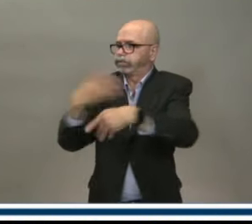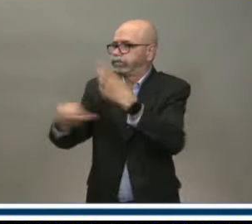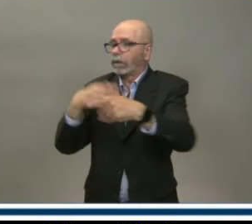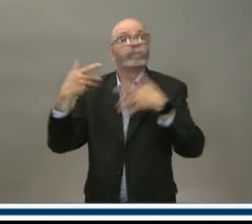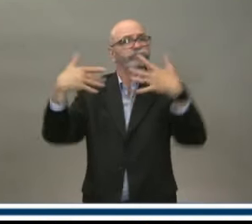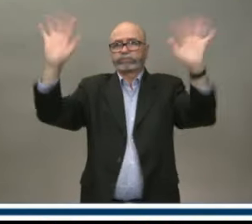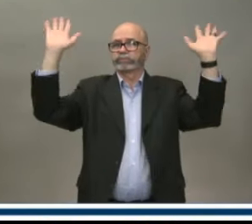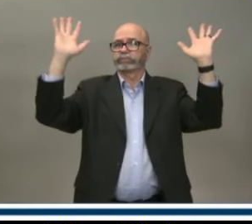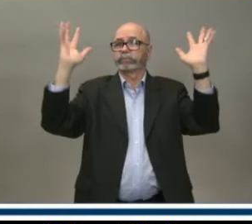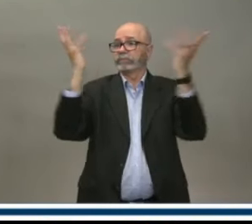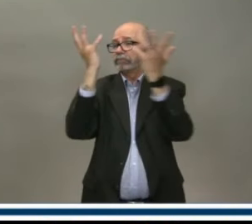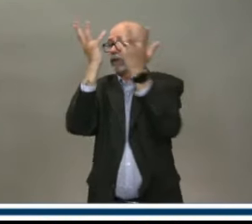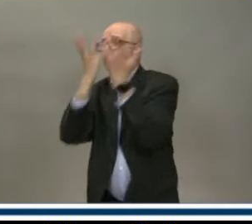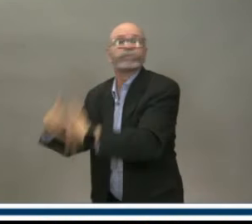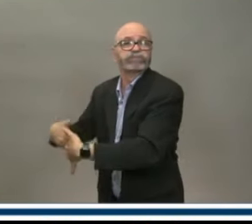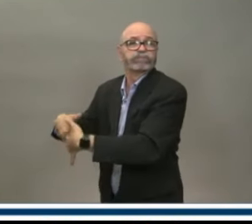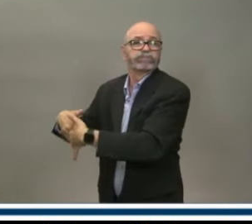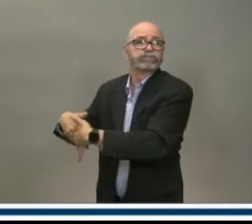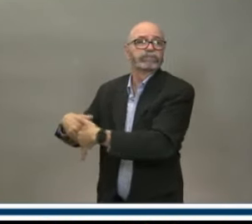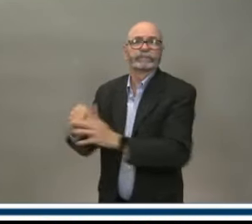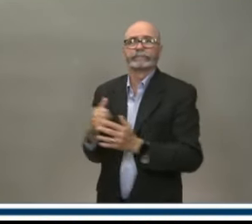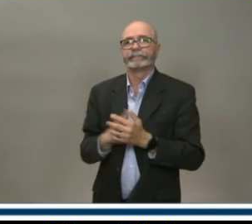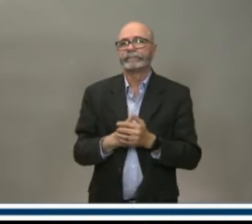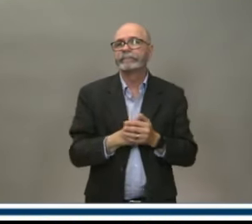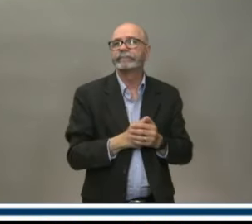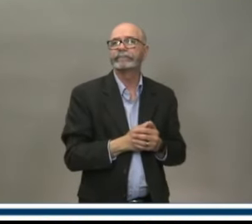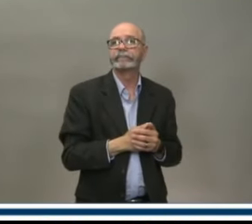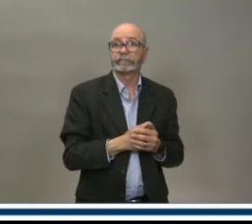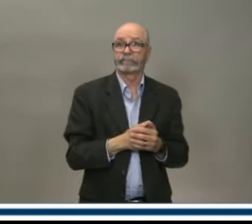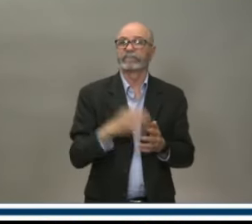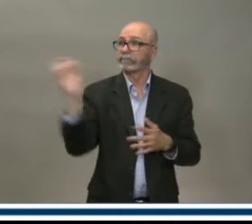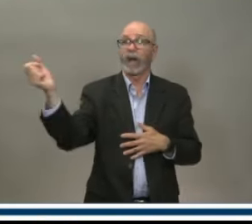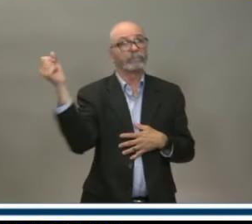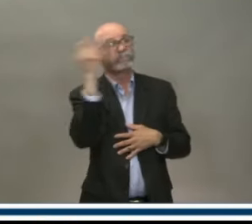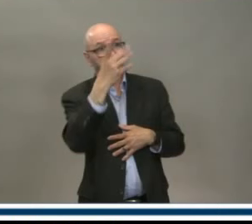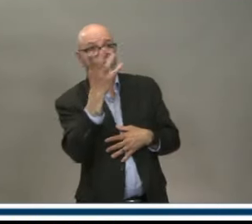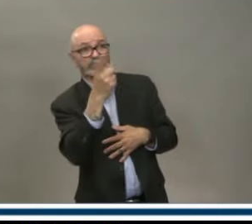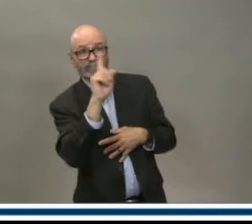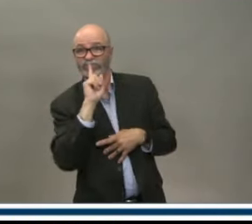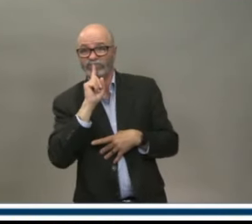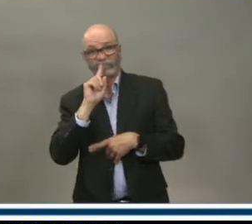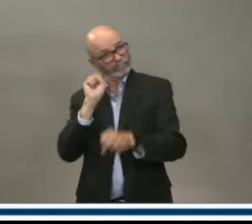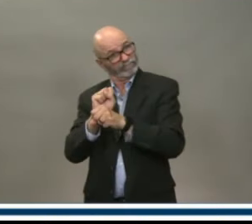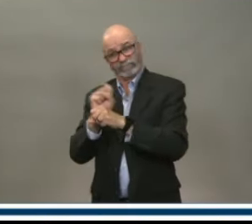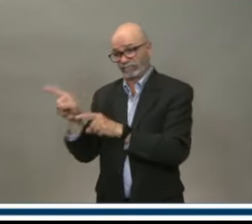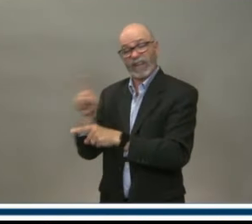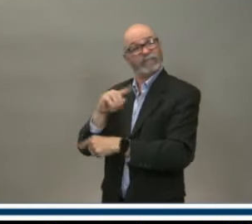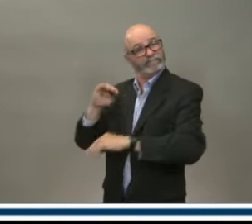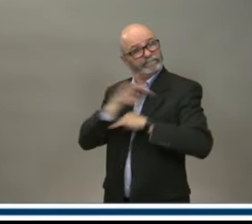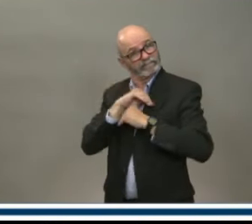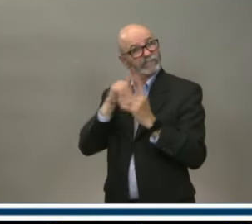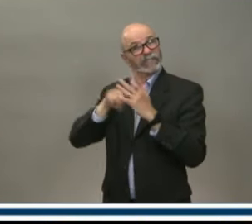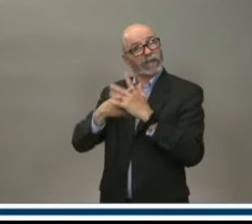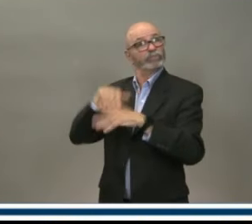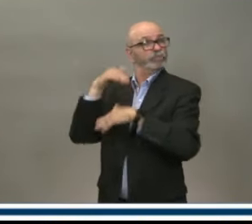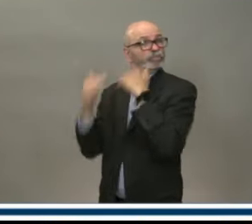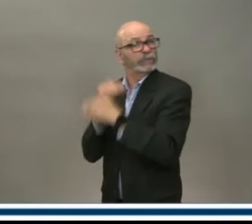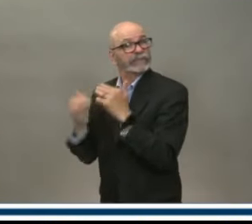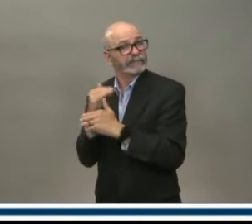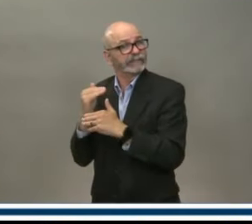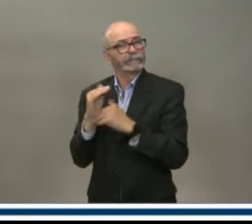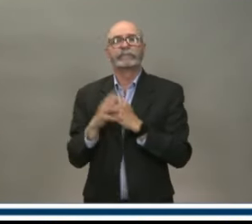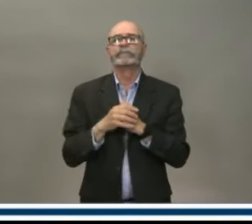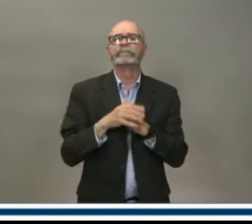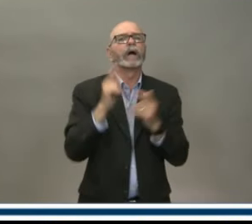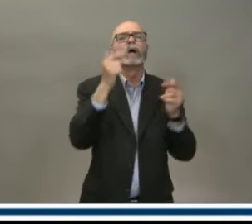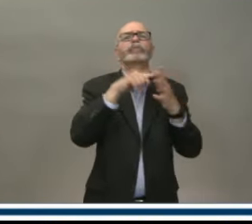that, are you satisfied with the speed at which this happened? And then what is the province planning to do with the remaining $5 million in the fund administered